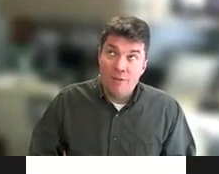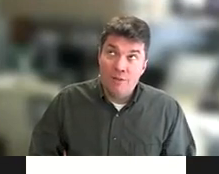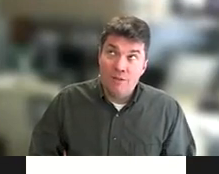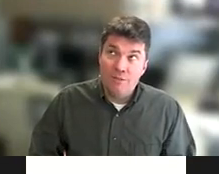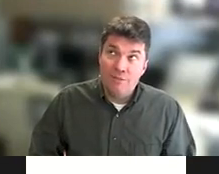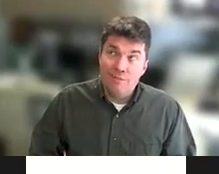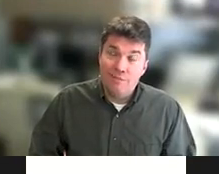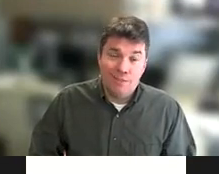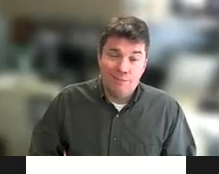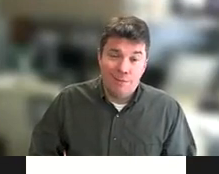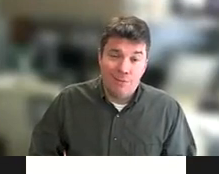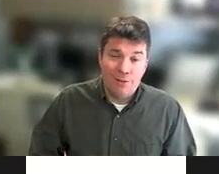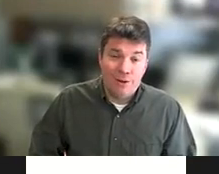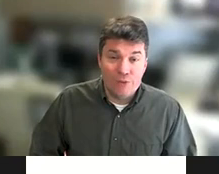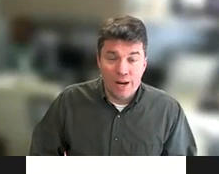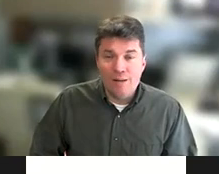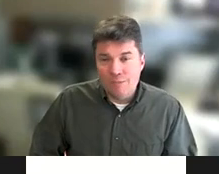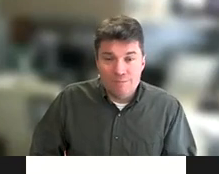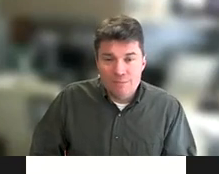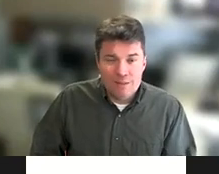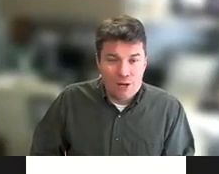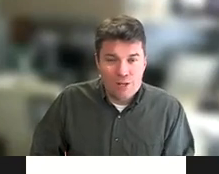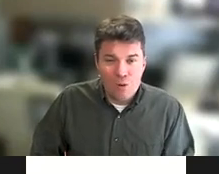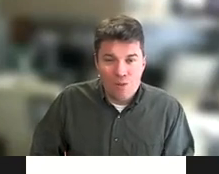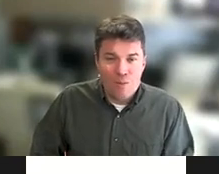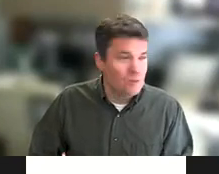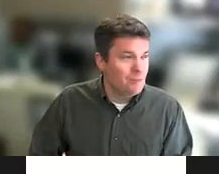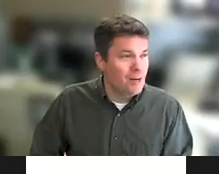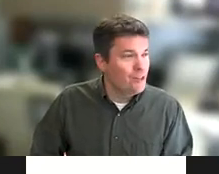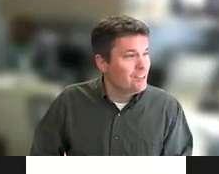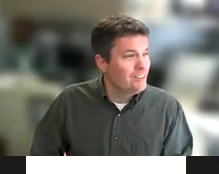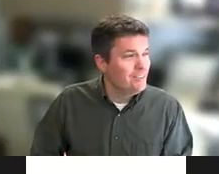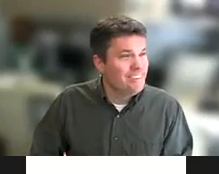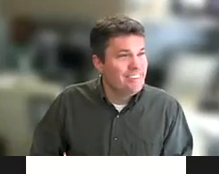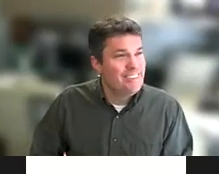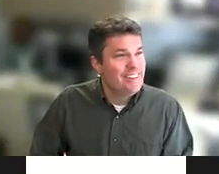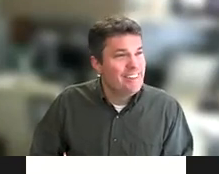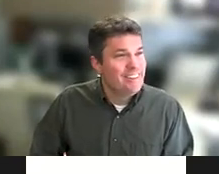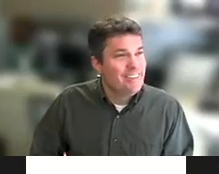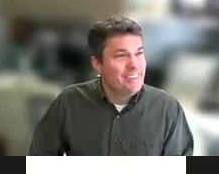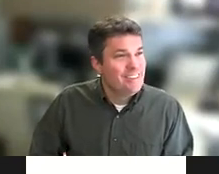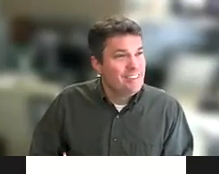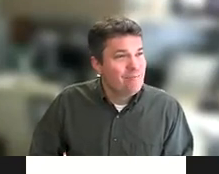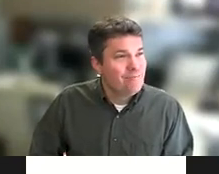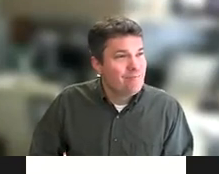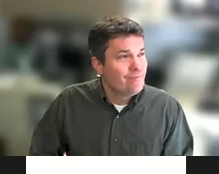stapes, anvil, probably one other I'm forgetting, but I used to know all the bones in my ears. So.